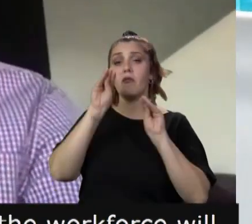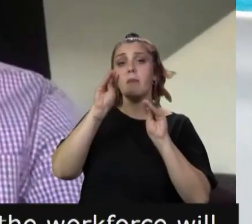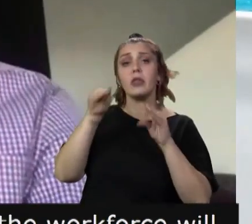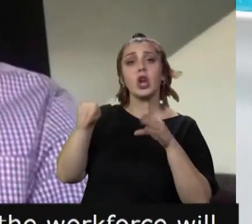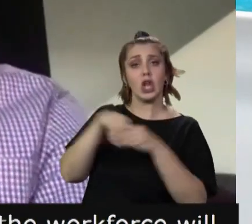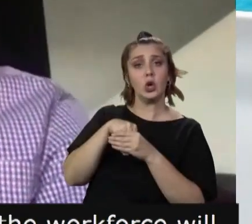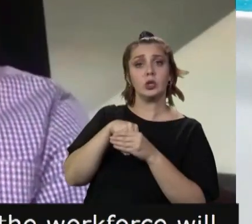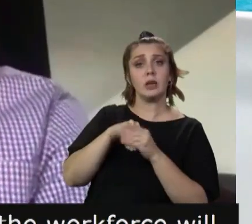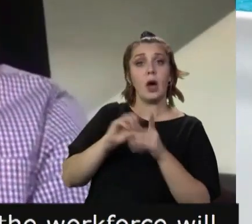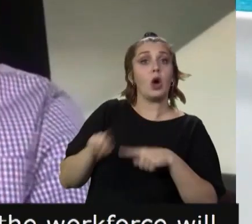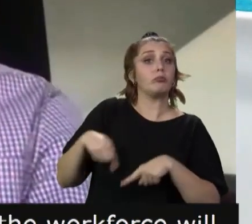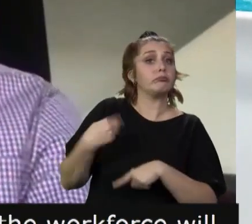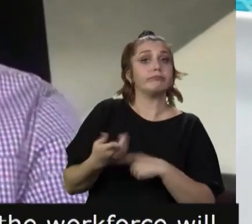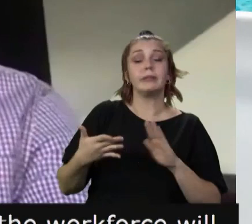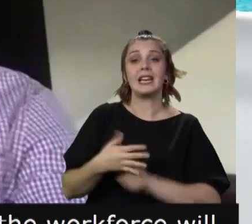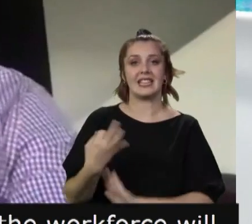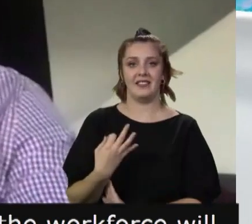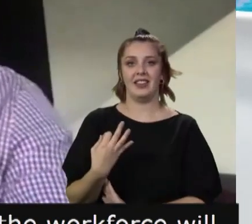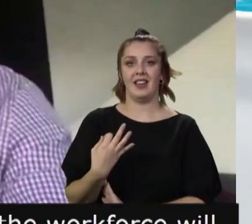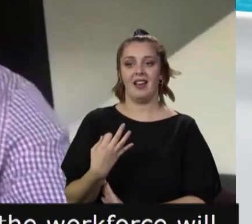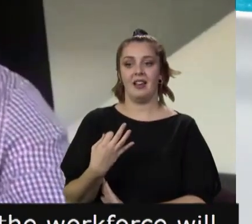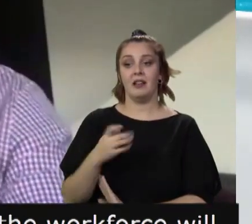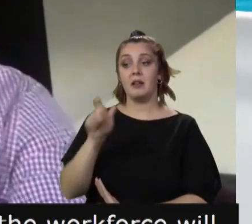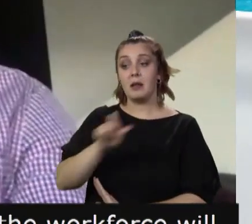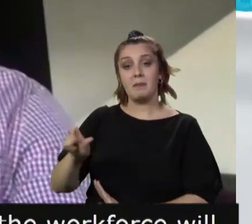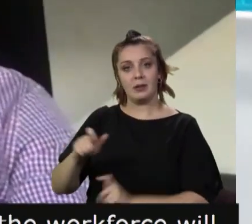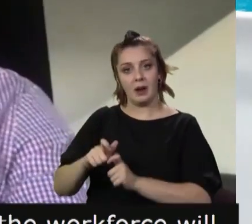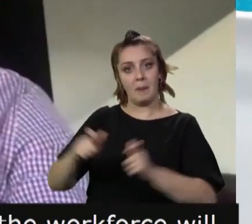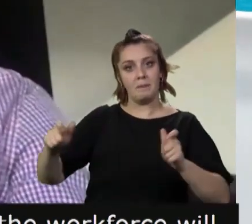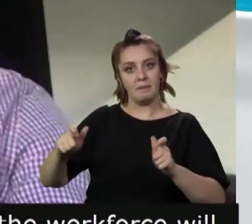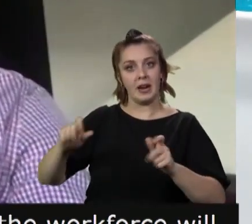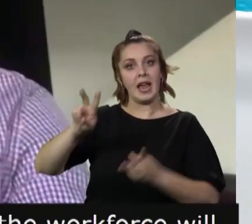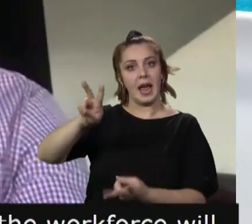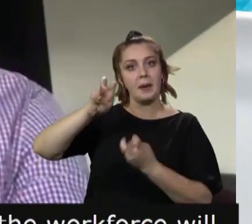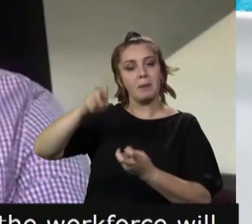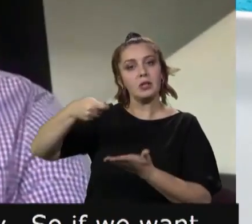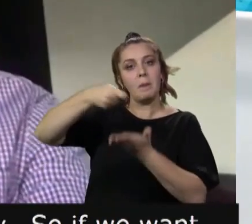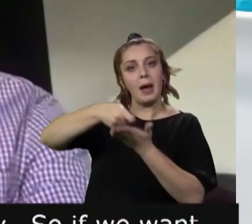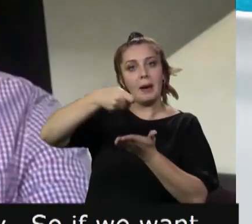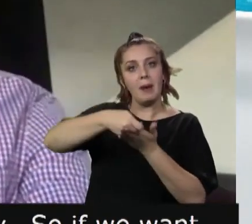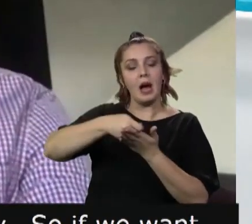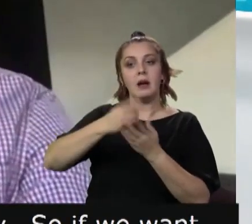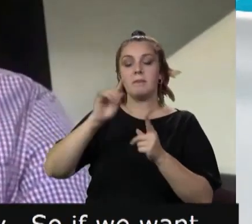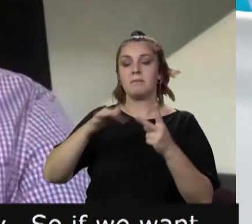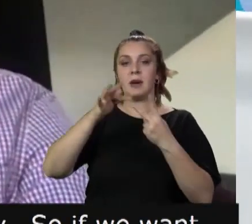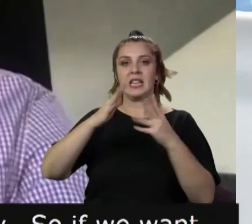our country. So if we want inclusive education, that means we'll have more people